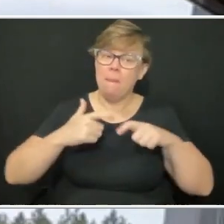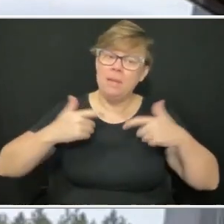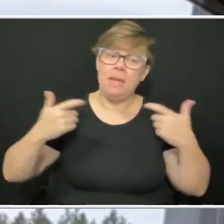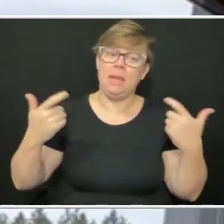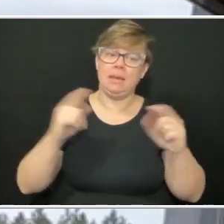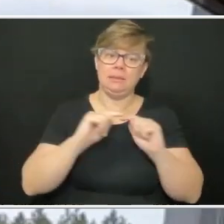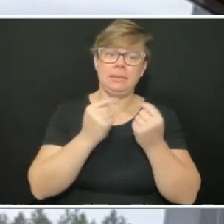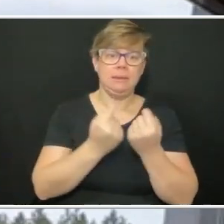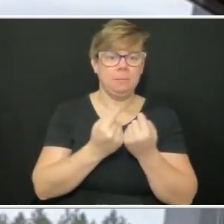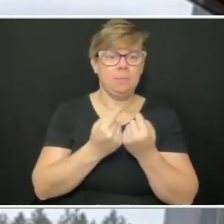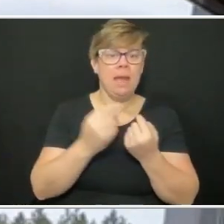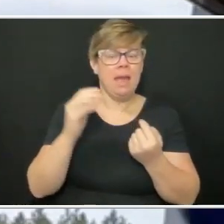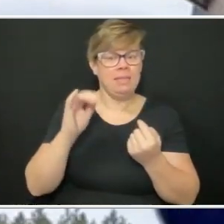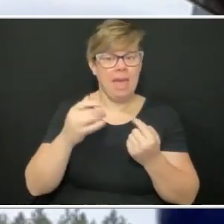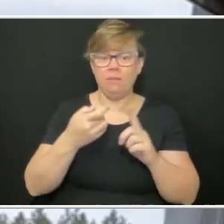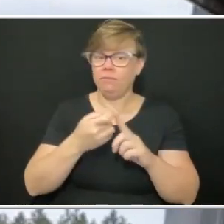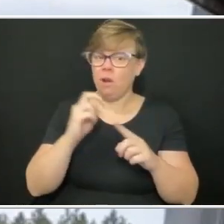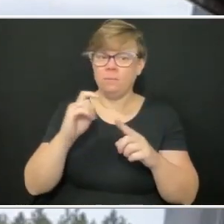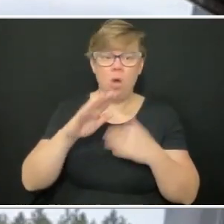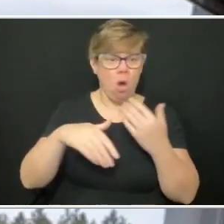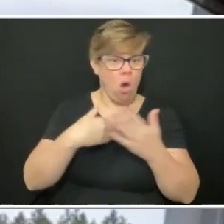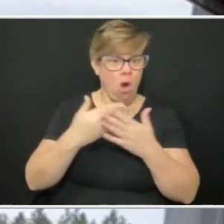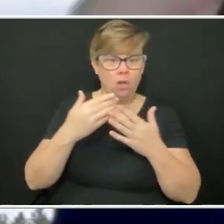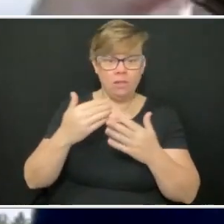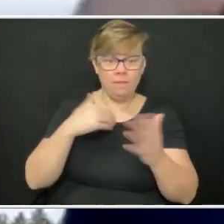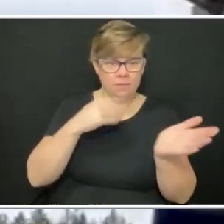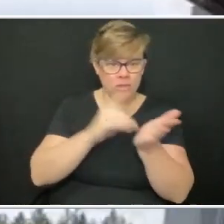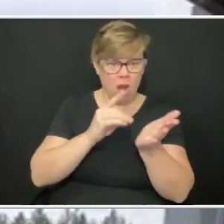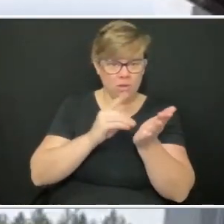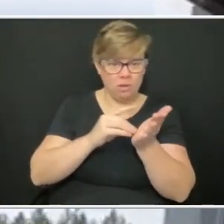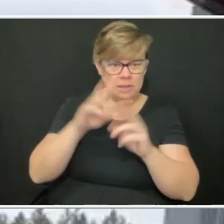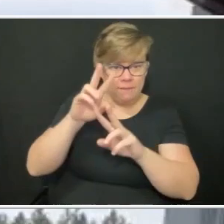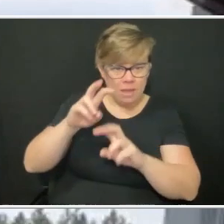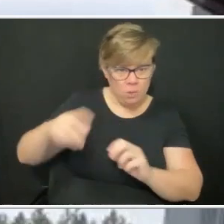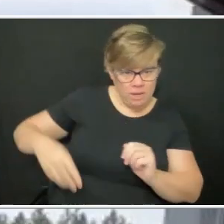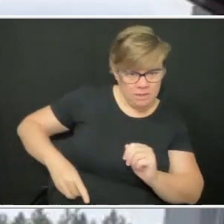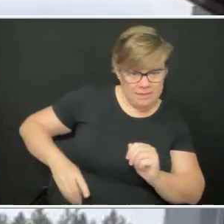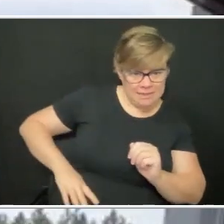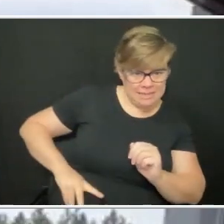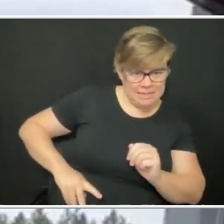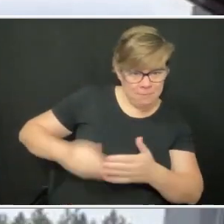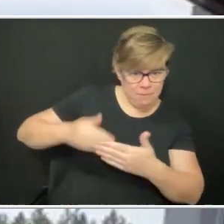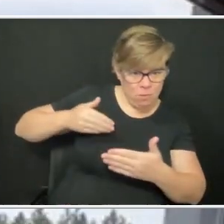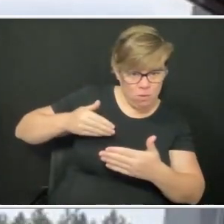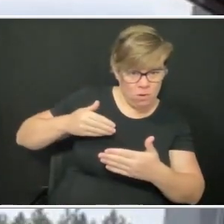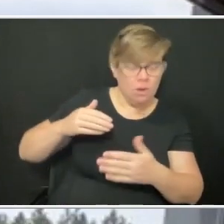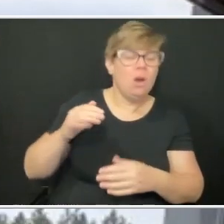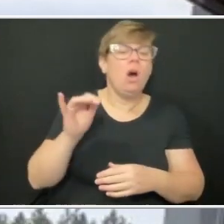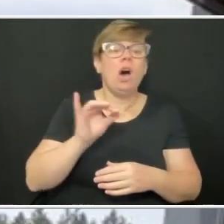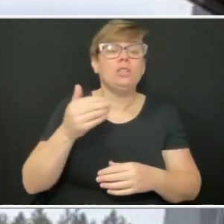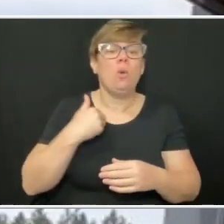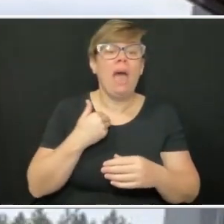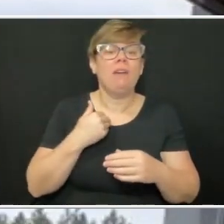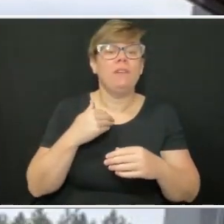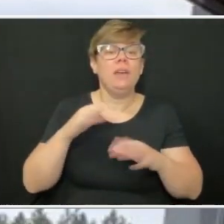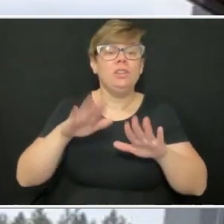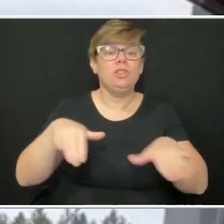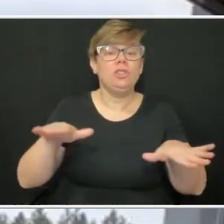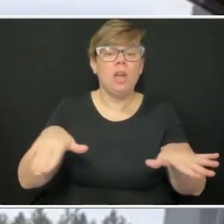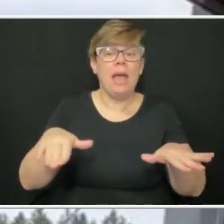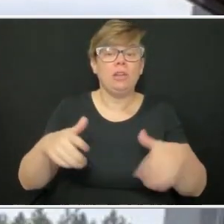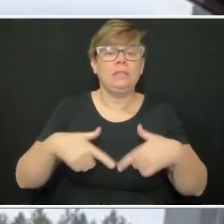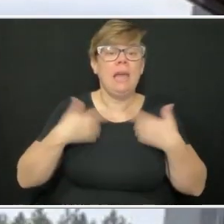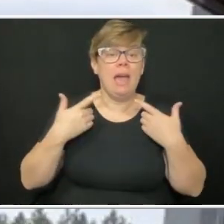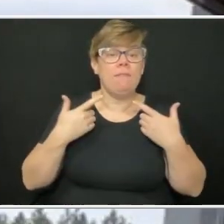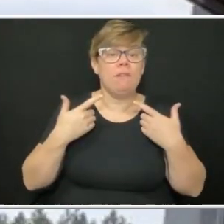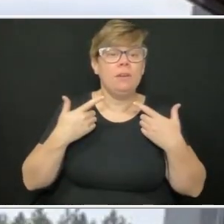and that goes from the nephrology, renal doctors that get to know the family, all the procedures they do. We have child life, which is pretty important for these kids to help